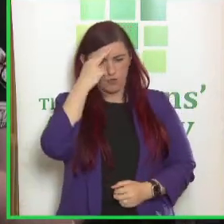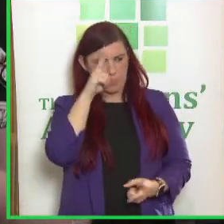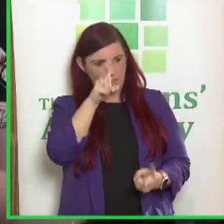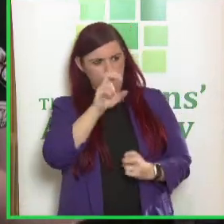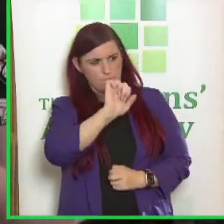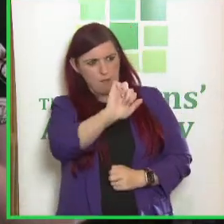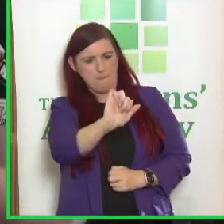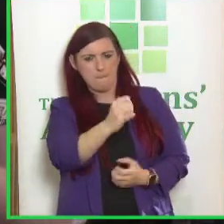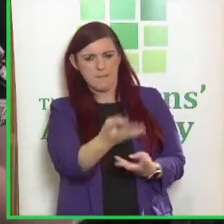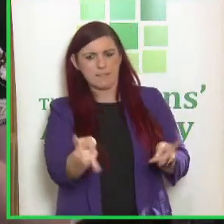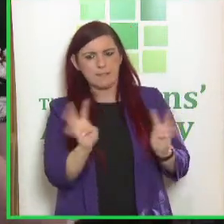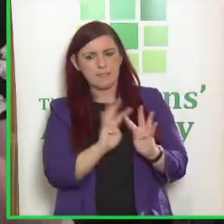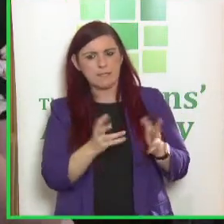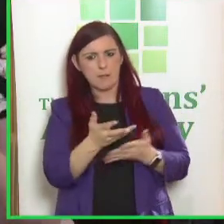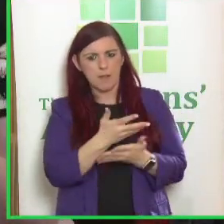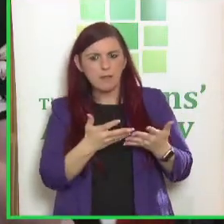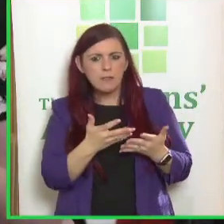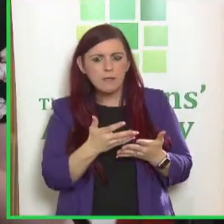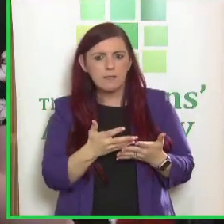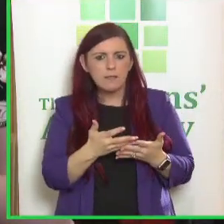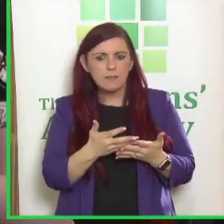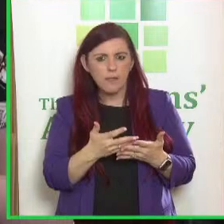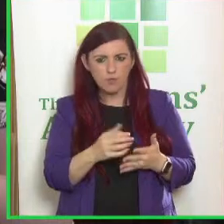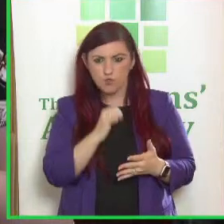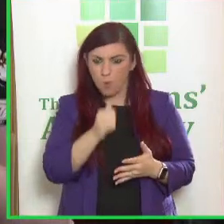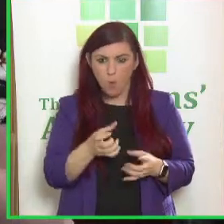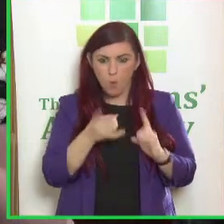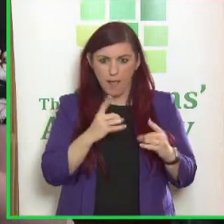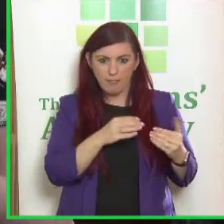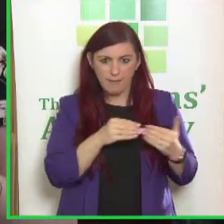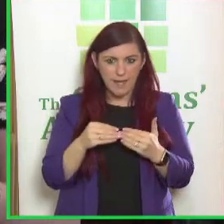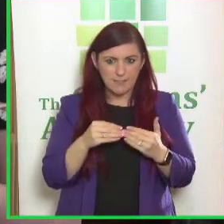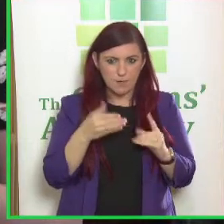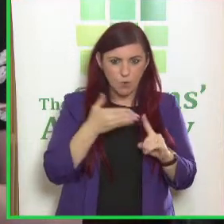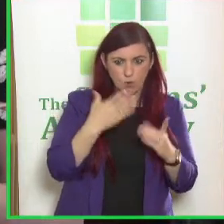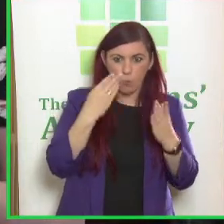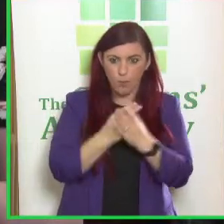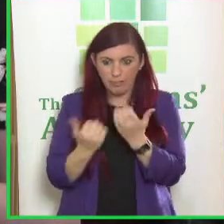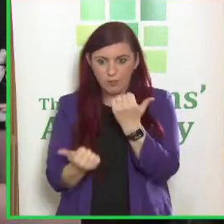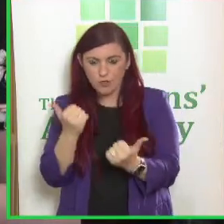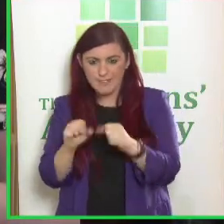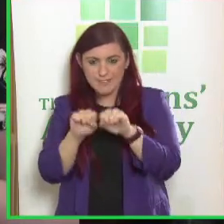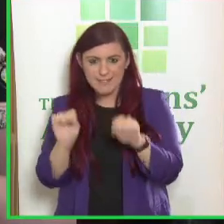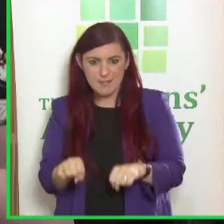Citizens' Assembly that there is no health-led approach with a justice system.